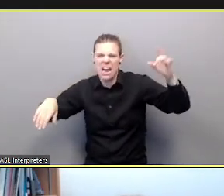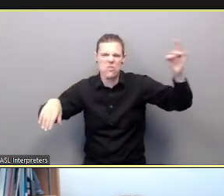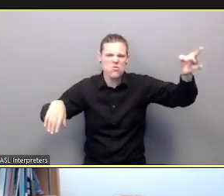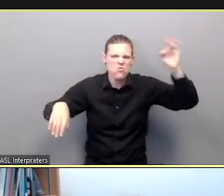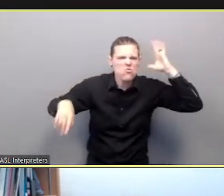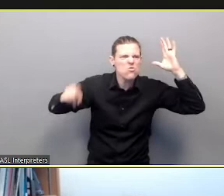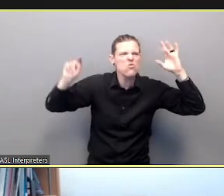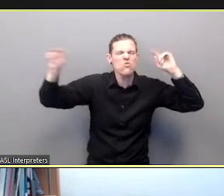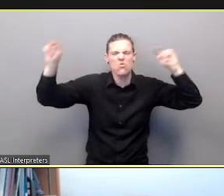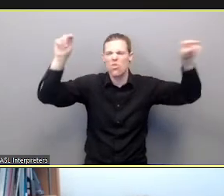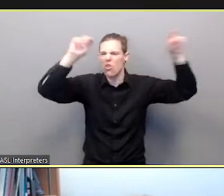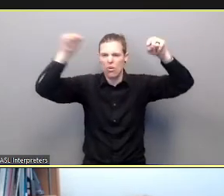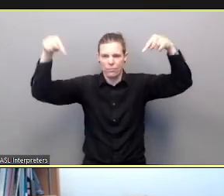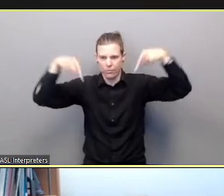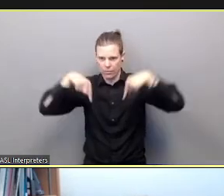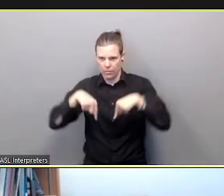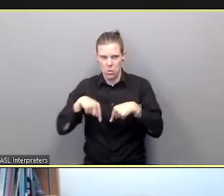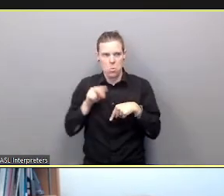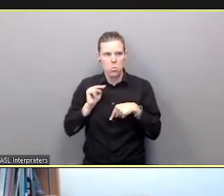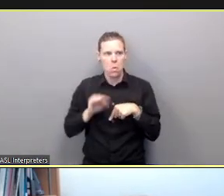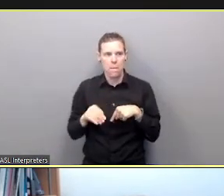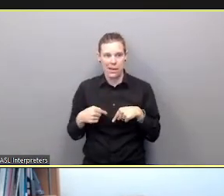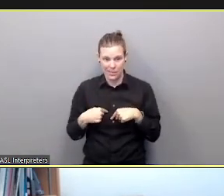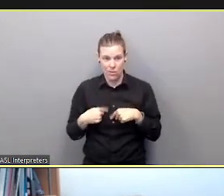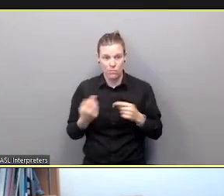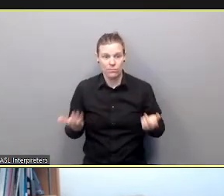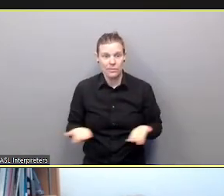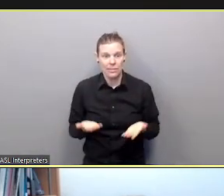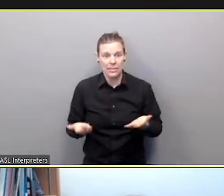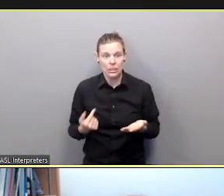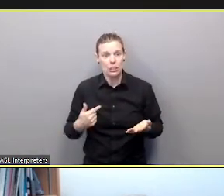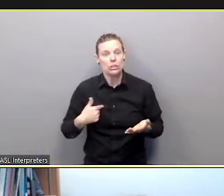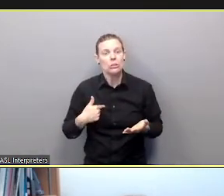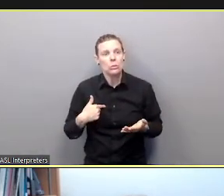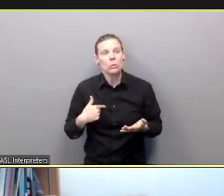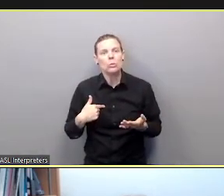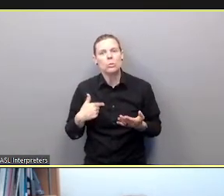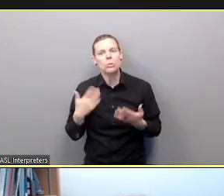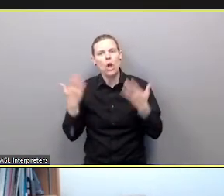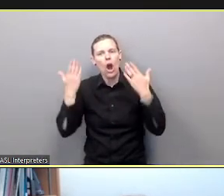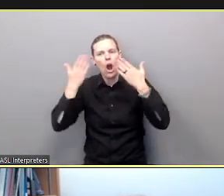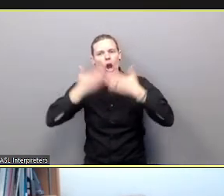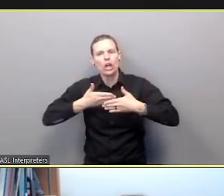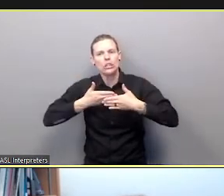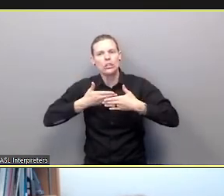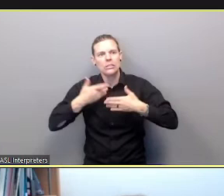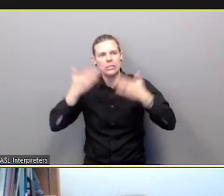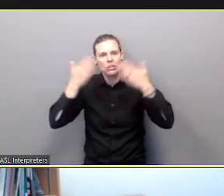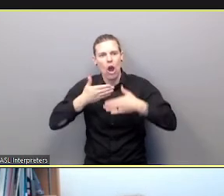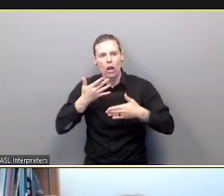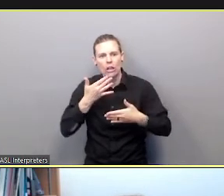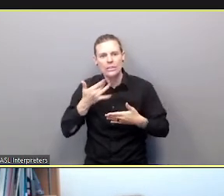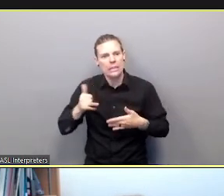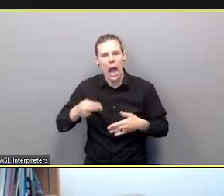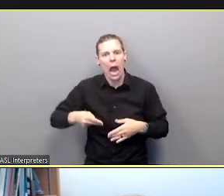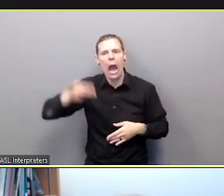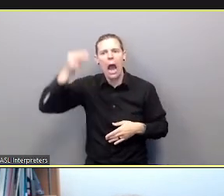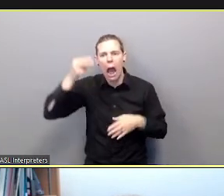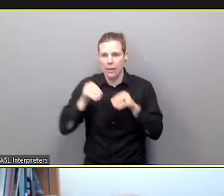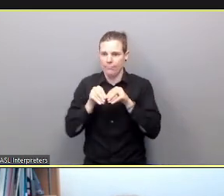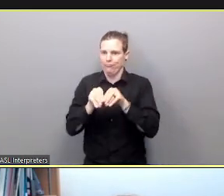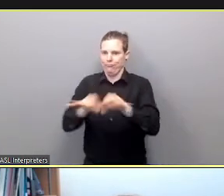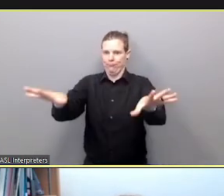there in the box that we are highlighted as continuing to have high case rates